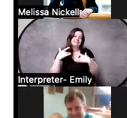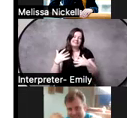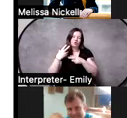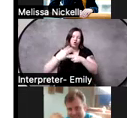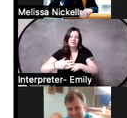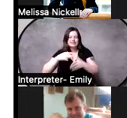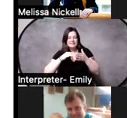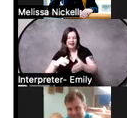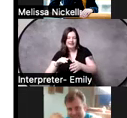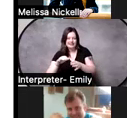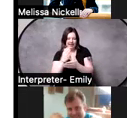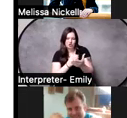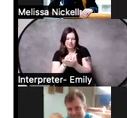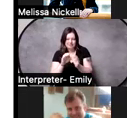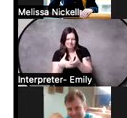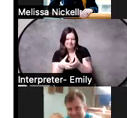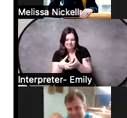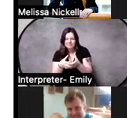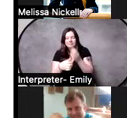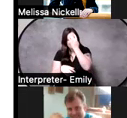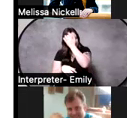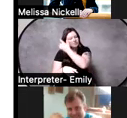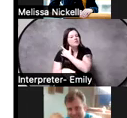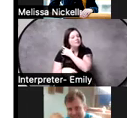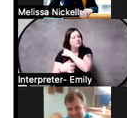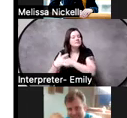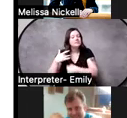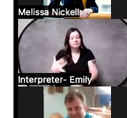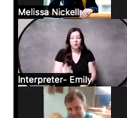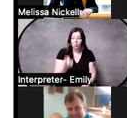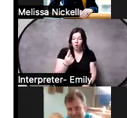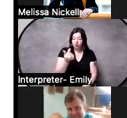Okay. Normally a grant is assigned to a single institute, but